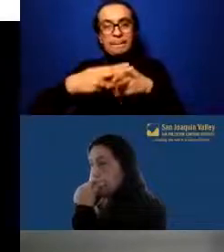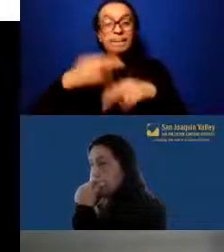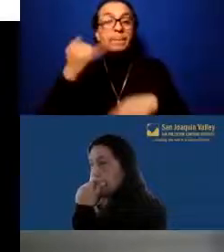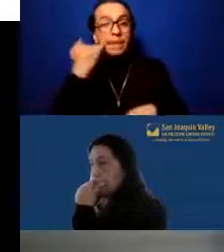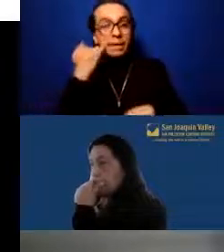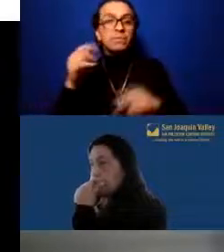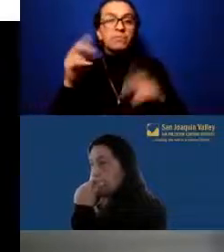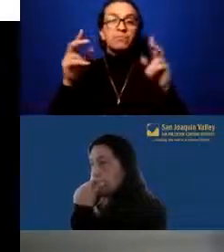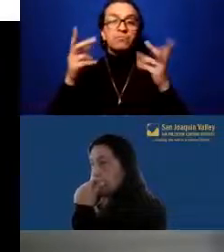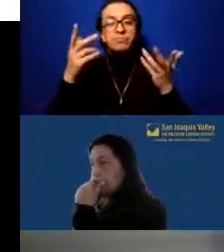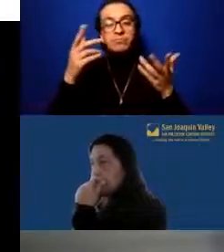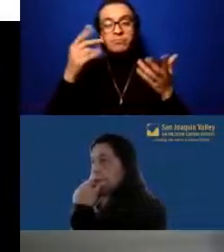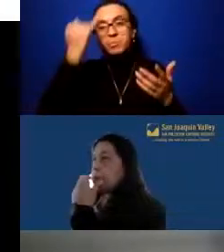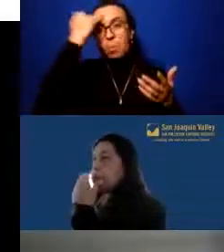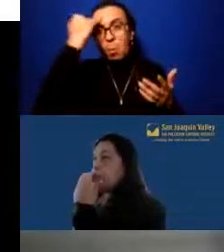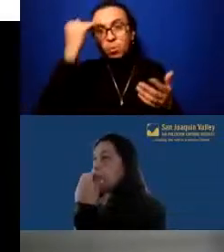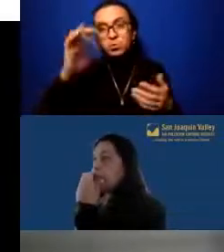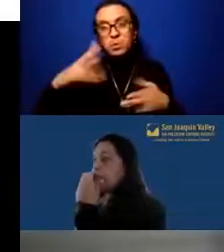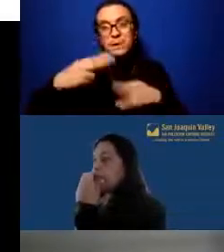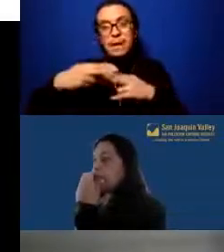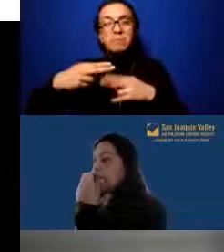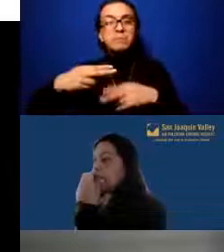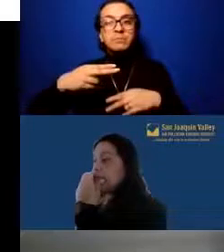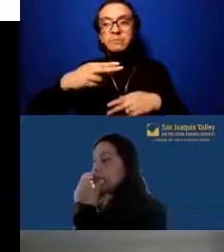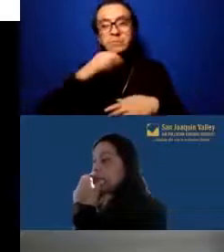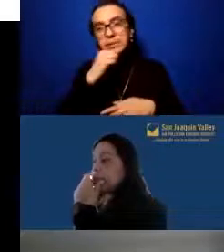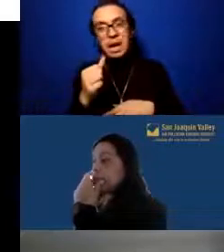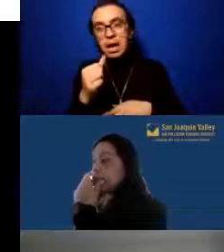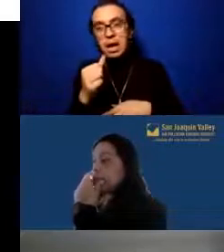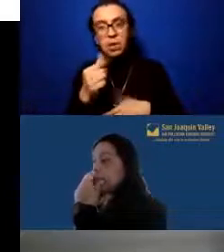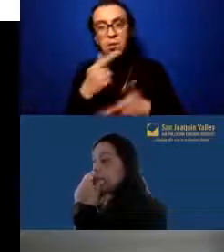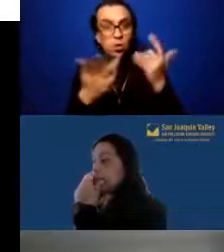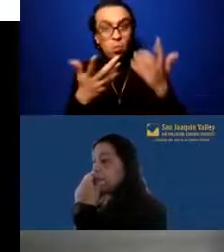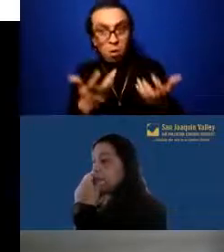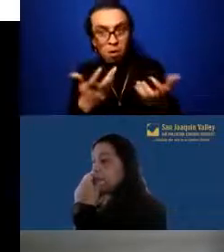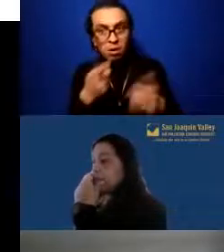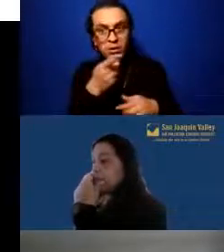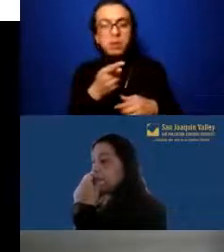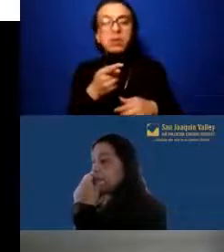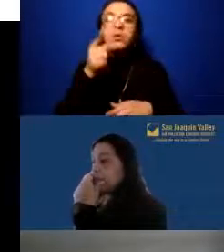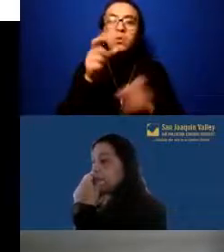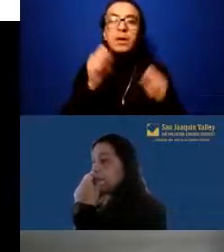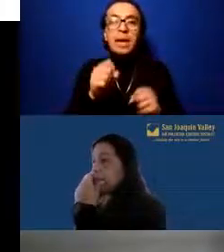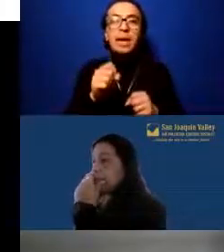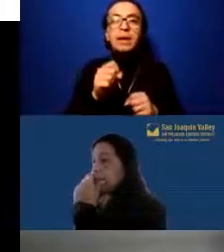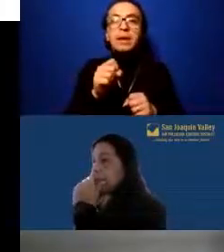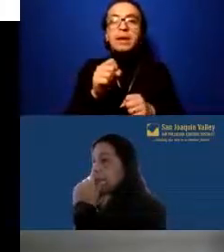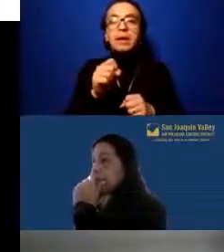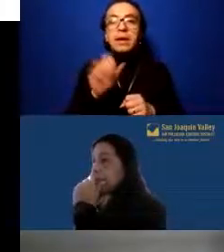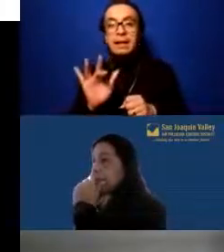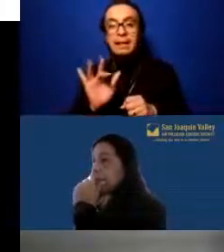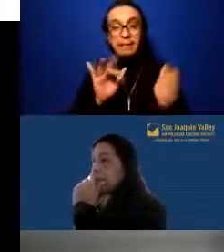another name on this device, the way you're going to do that is I'm going to go where it says